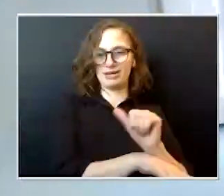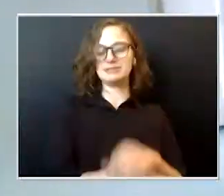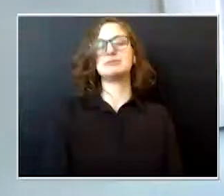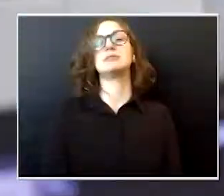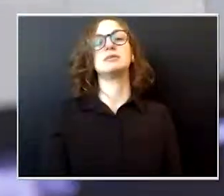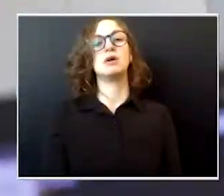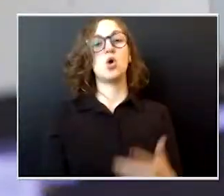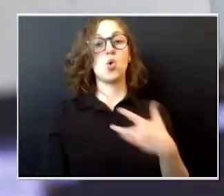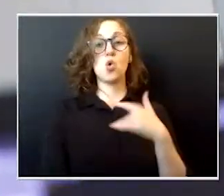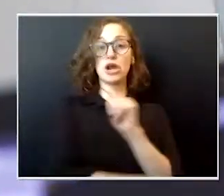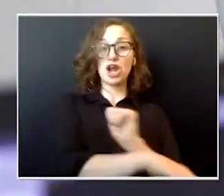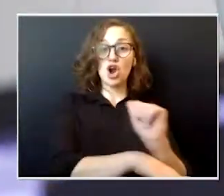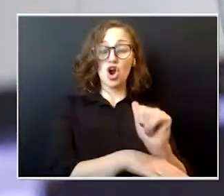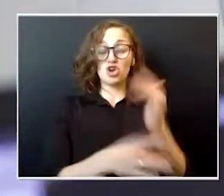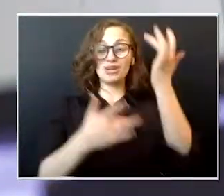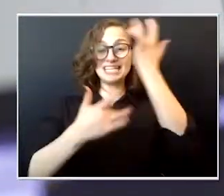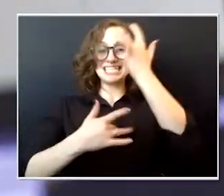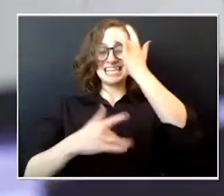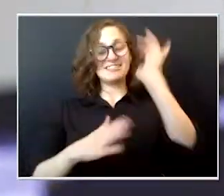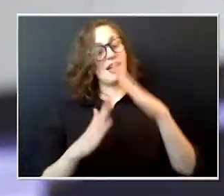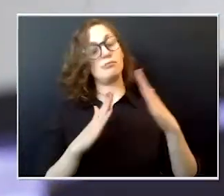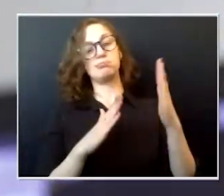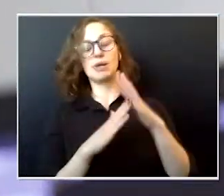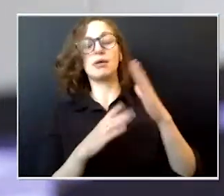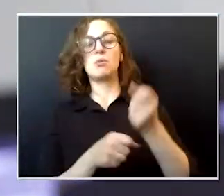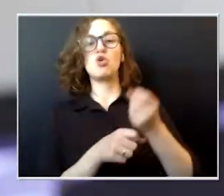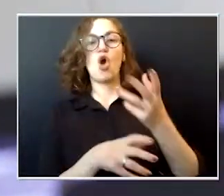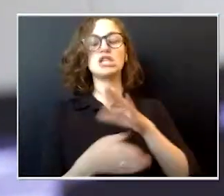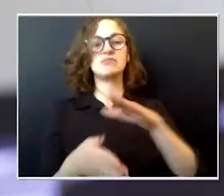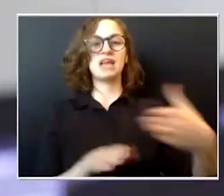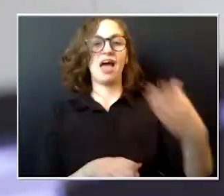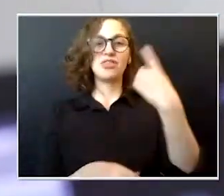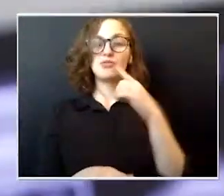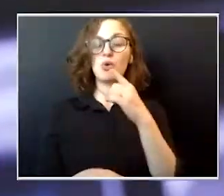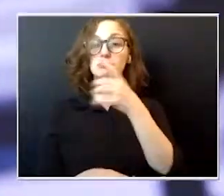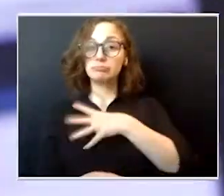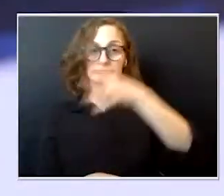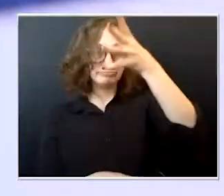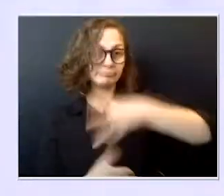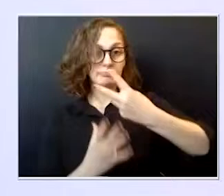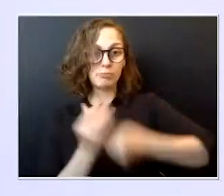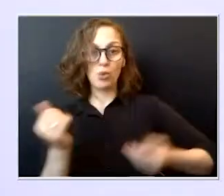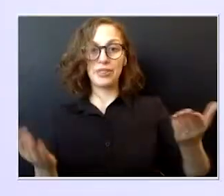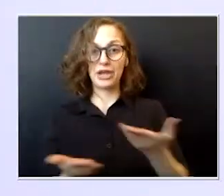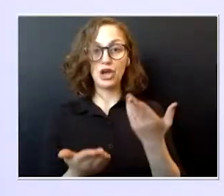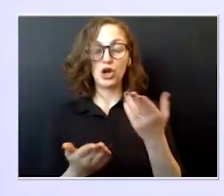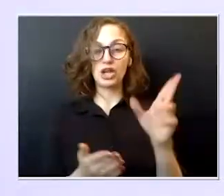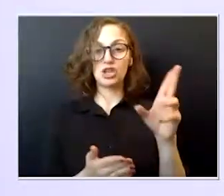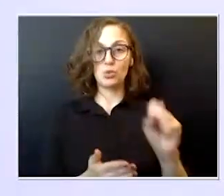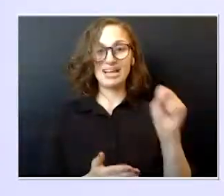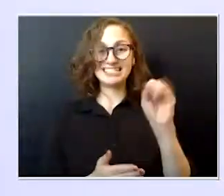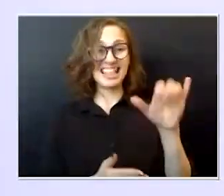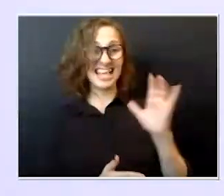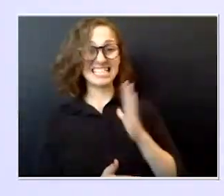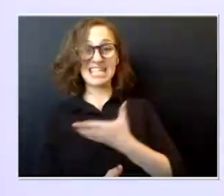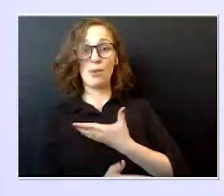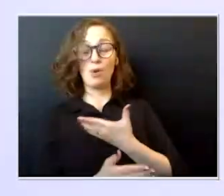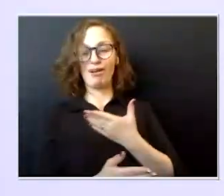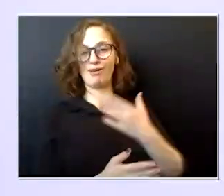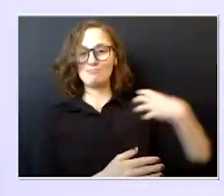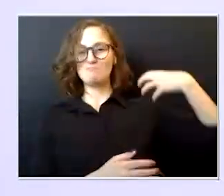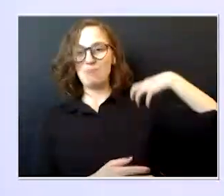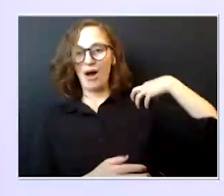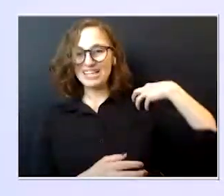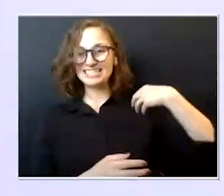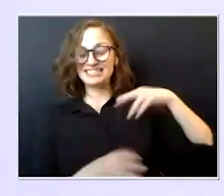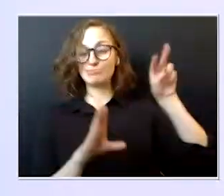in the U.S. The test itself is very easy. That's actually our boss getting a cardio score. We sent her through the machine. Scan the QR